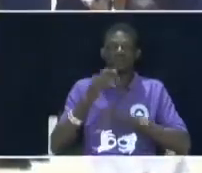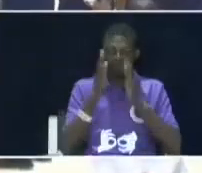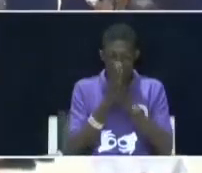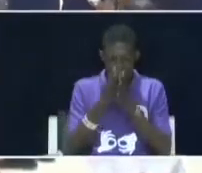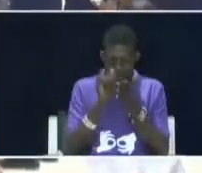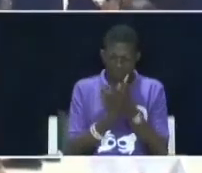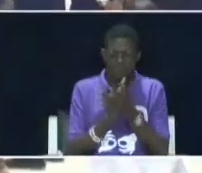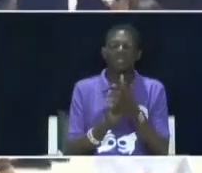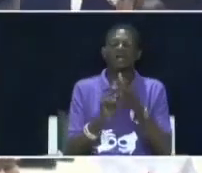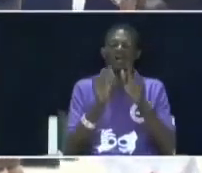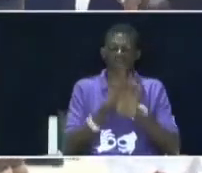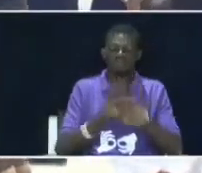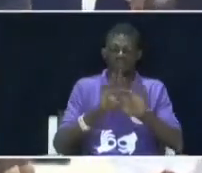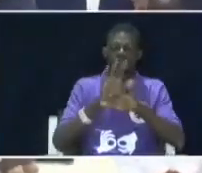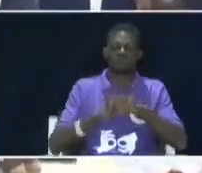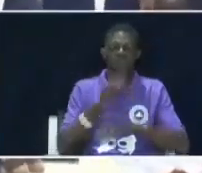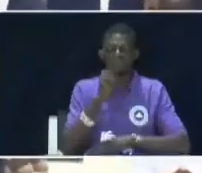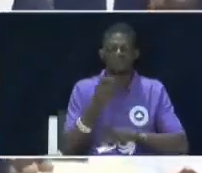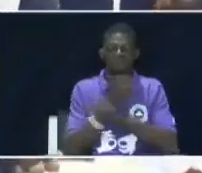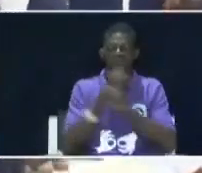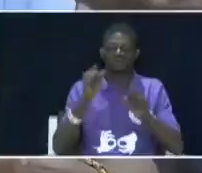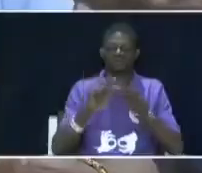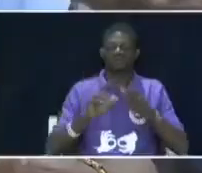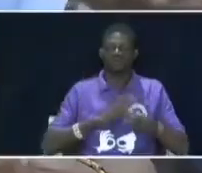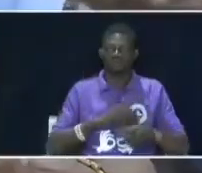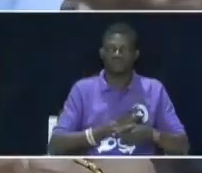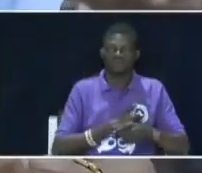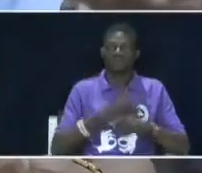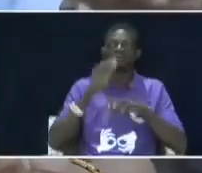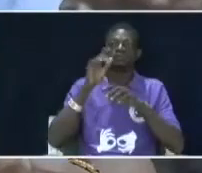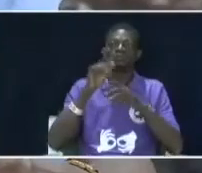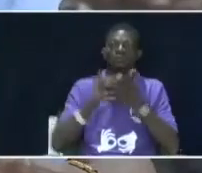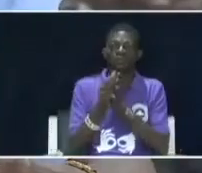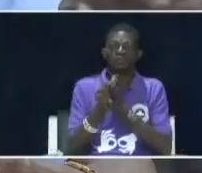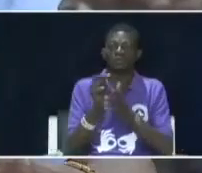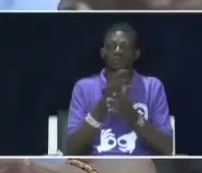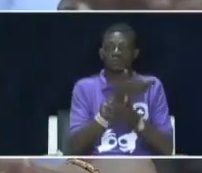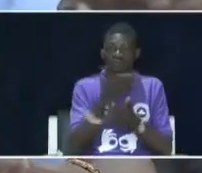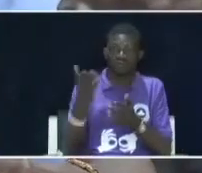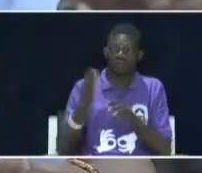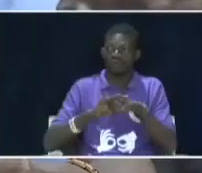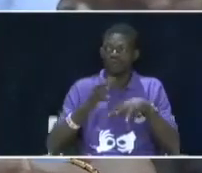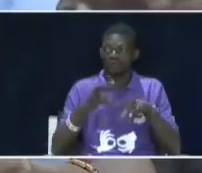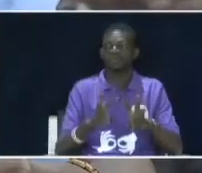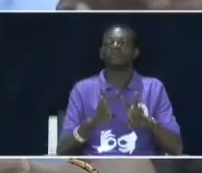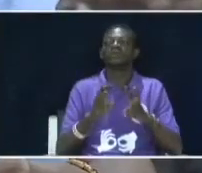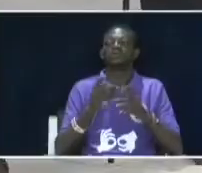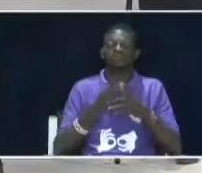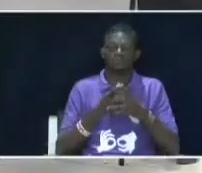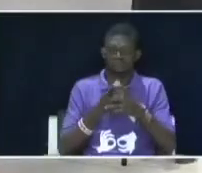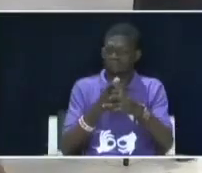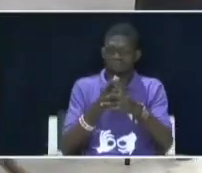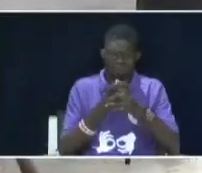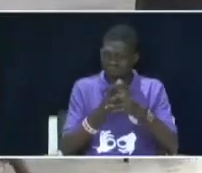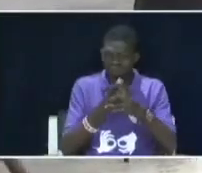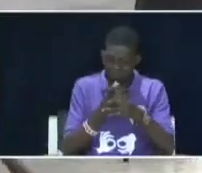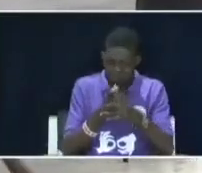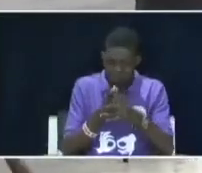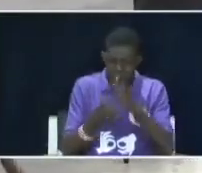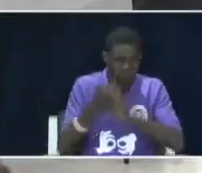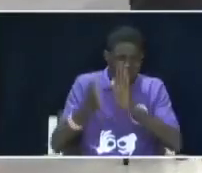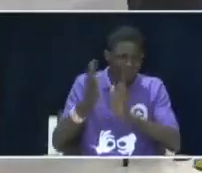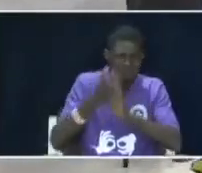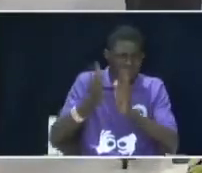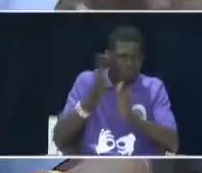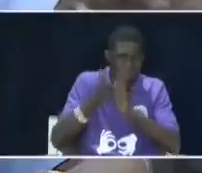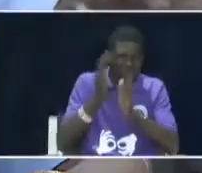Ask him to save your soul. Those of you on the way, just hurry up. Make sure you get here